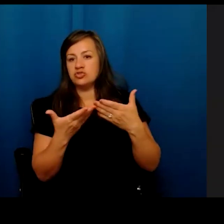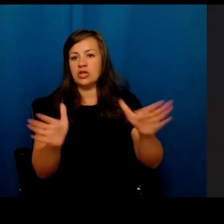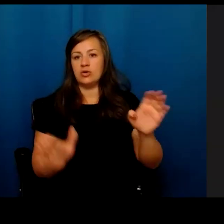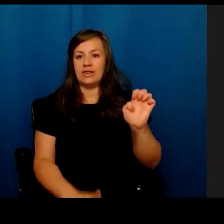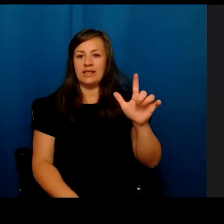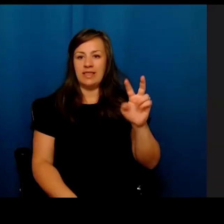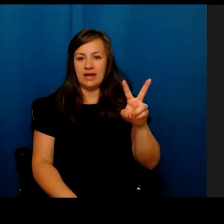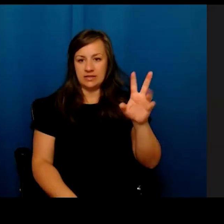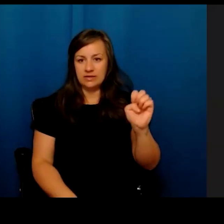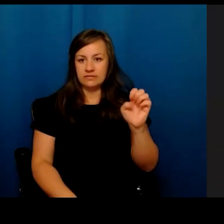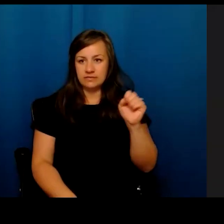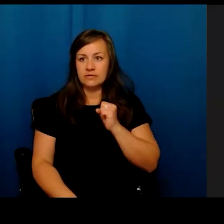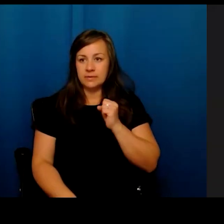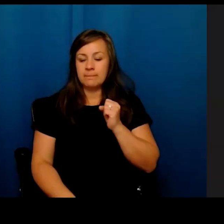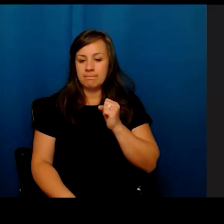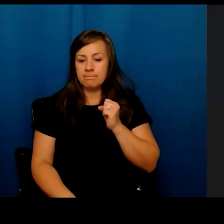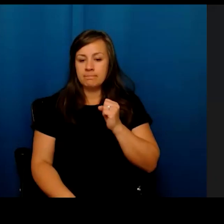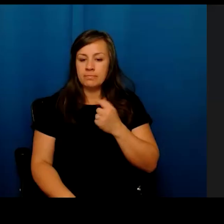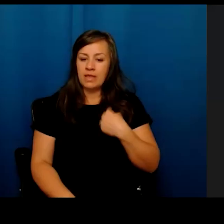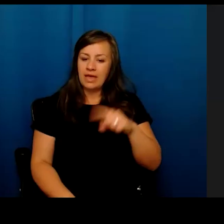So I think those are the